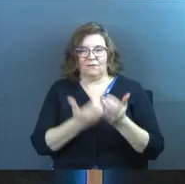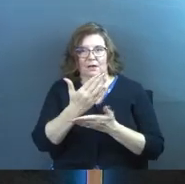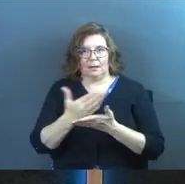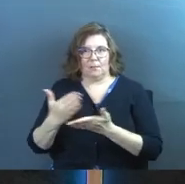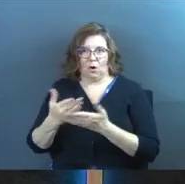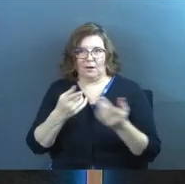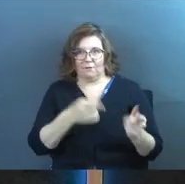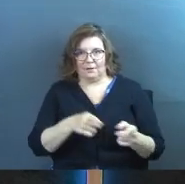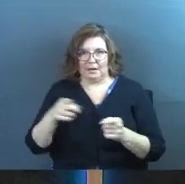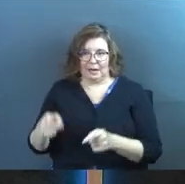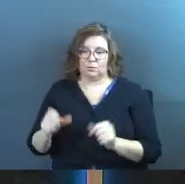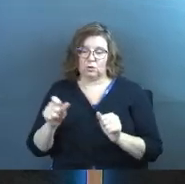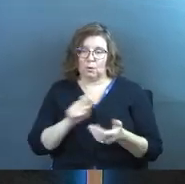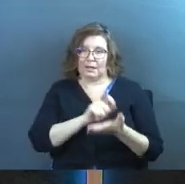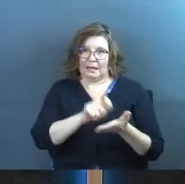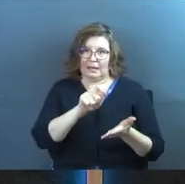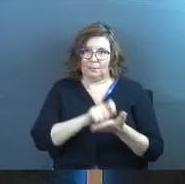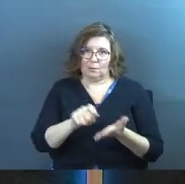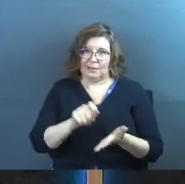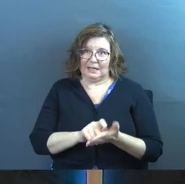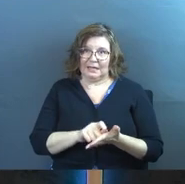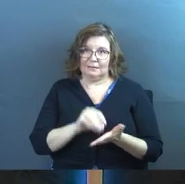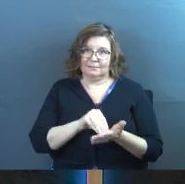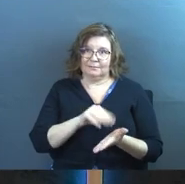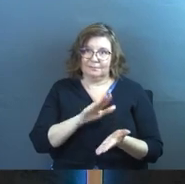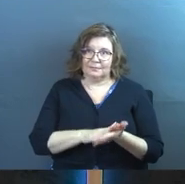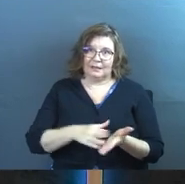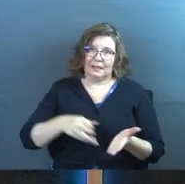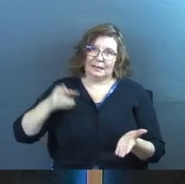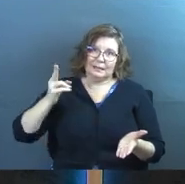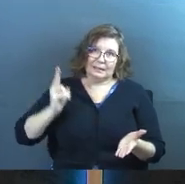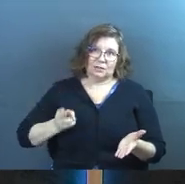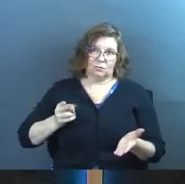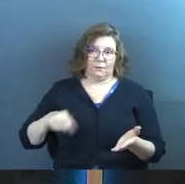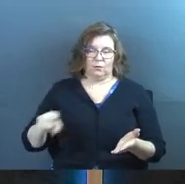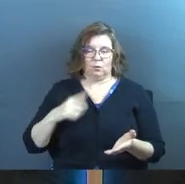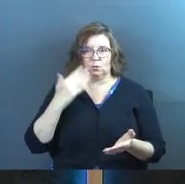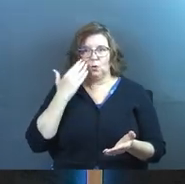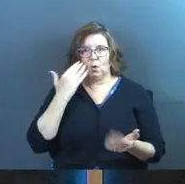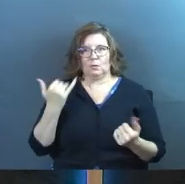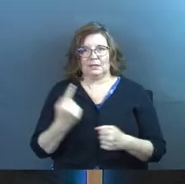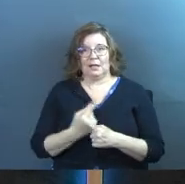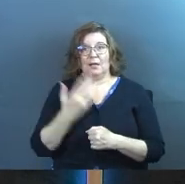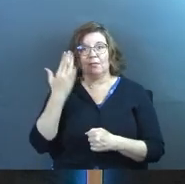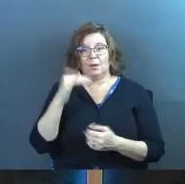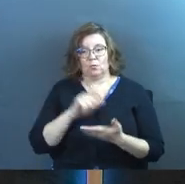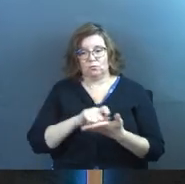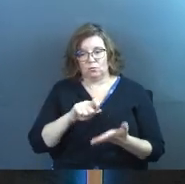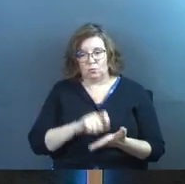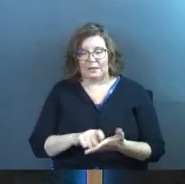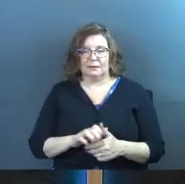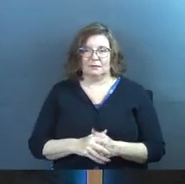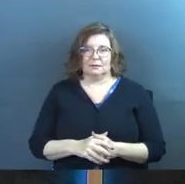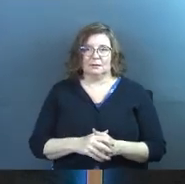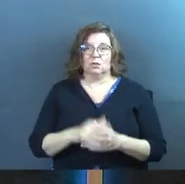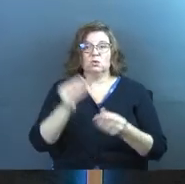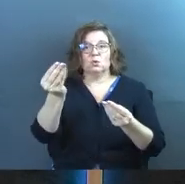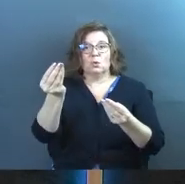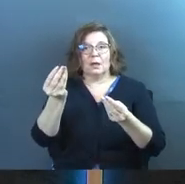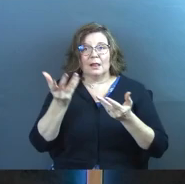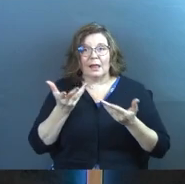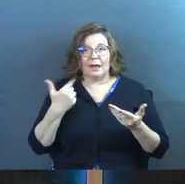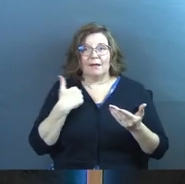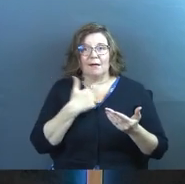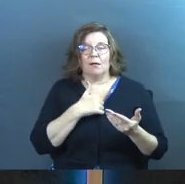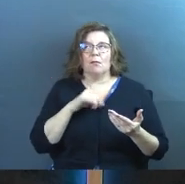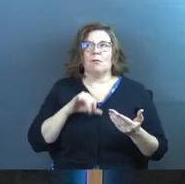happening so that it could be written as history for you to know today. That's why it was written. It was written to let us